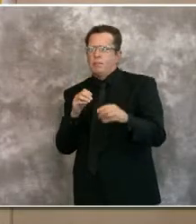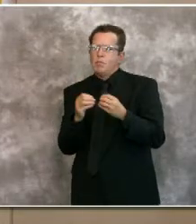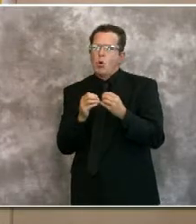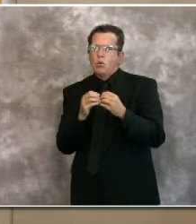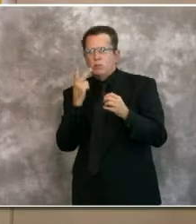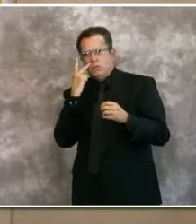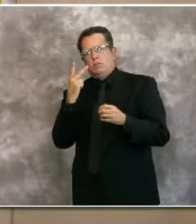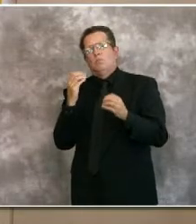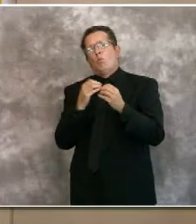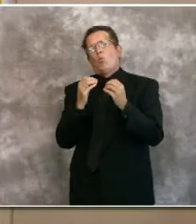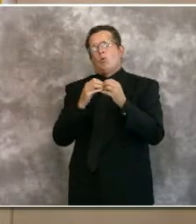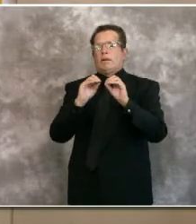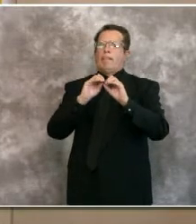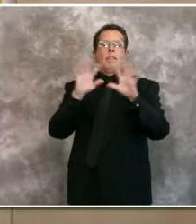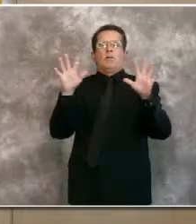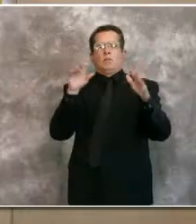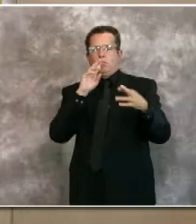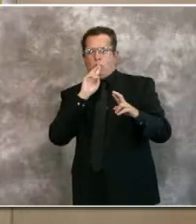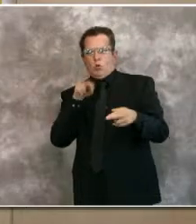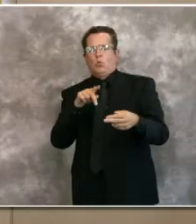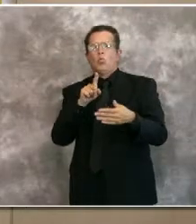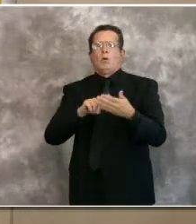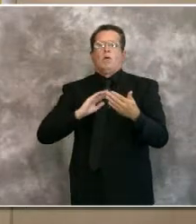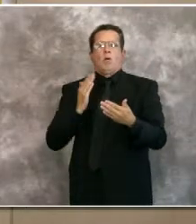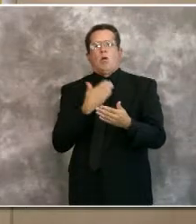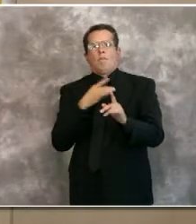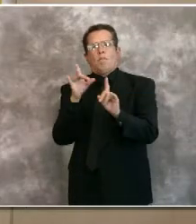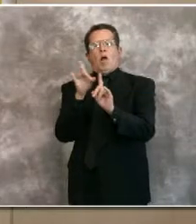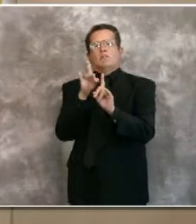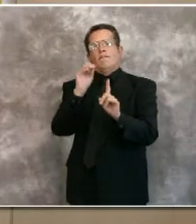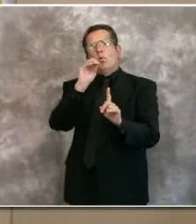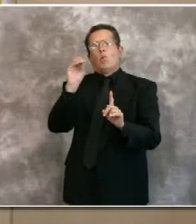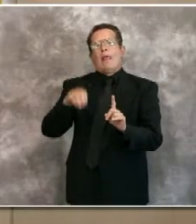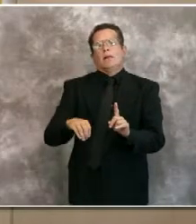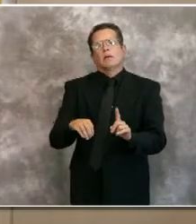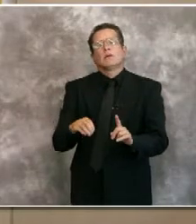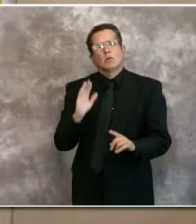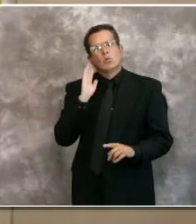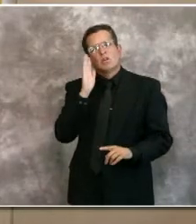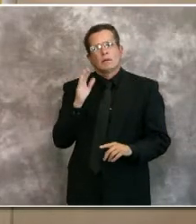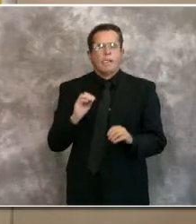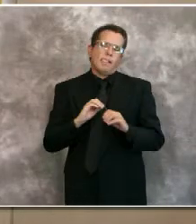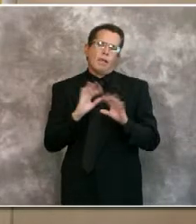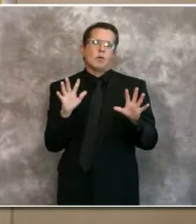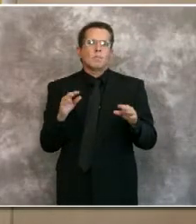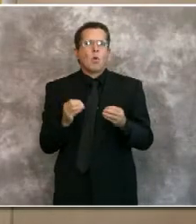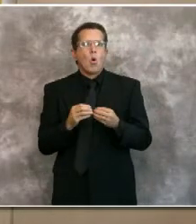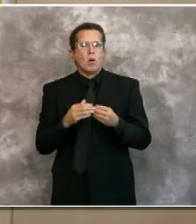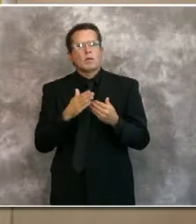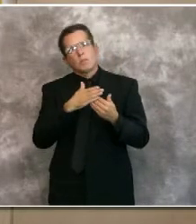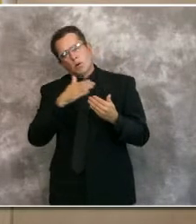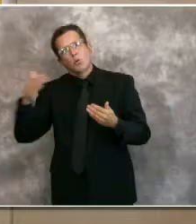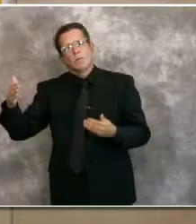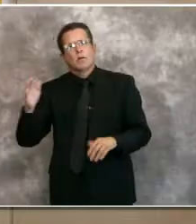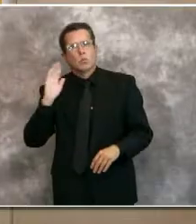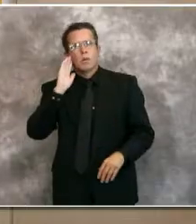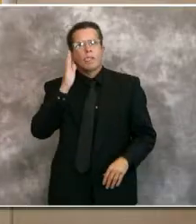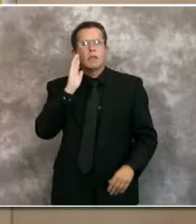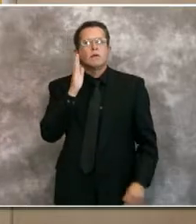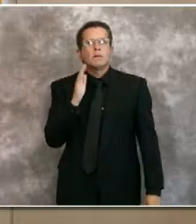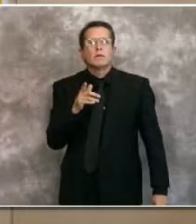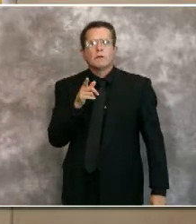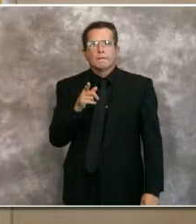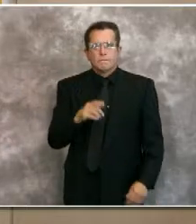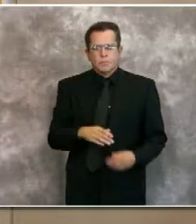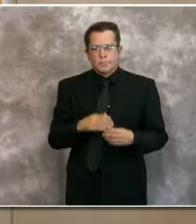clearer picture of what our positivity rate for tests. will Gotcha. be, And then yes. just one other question I had. I know